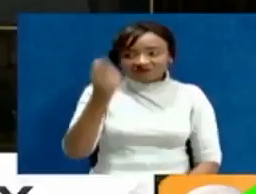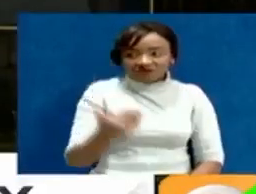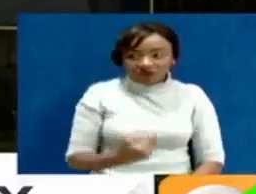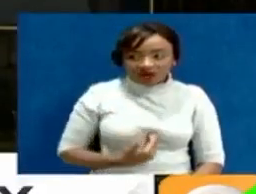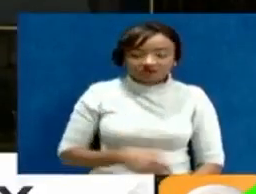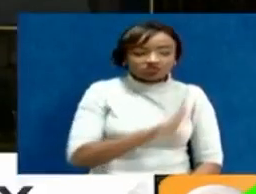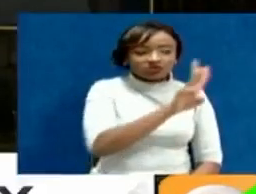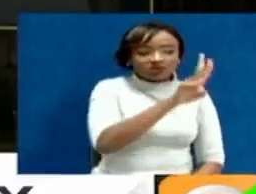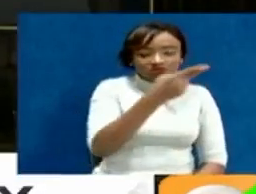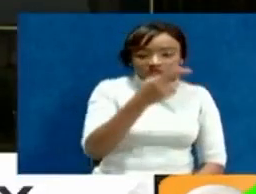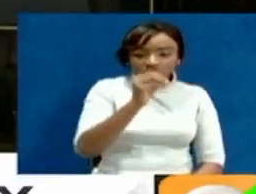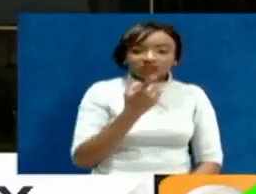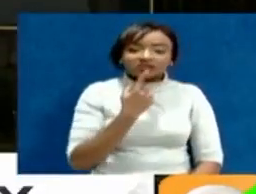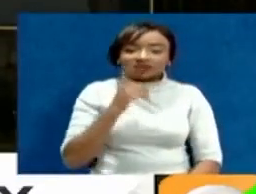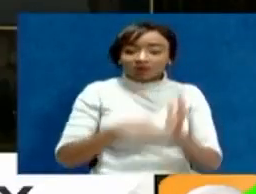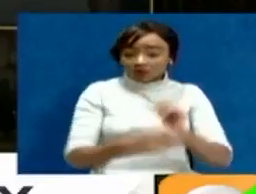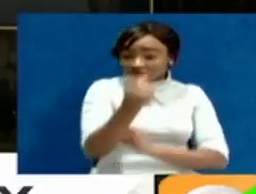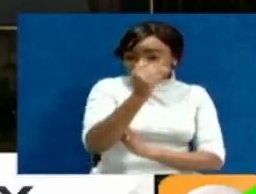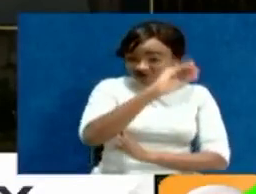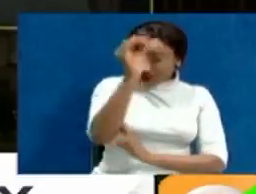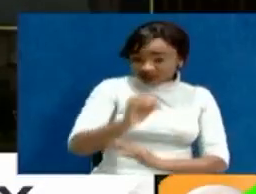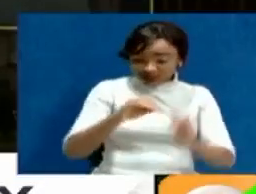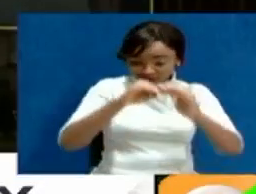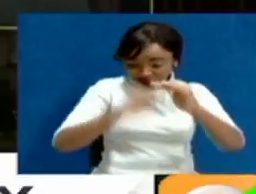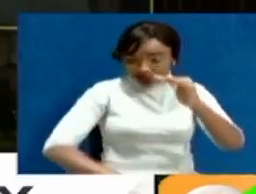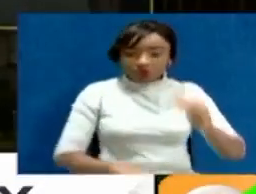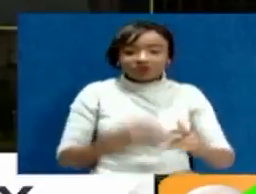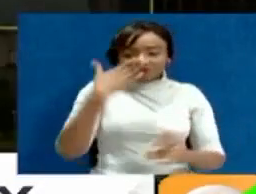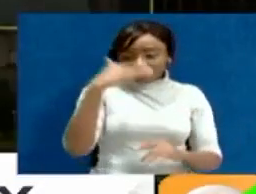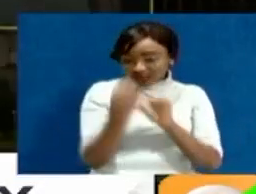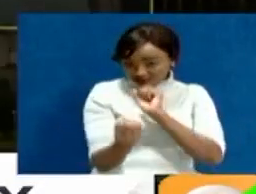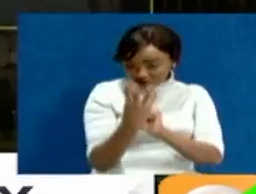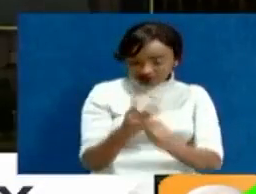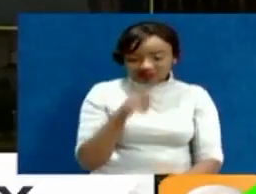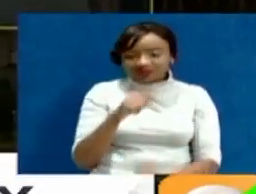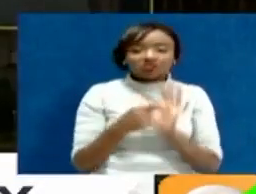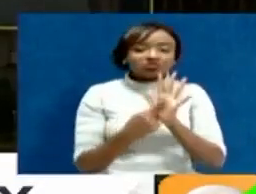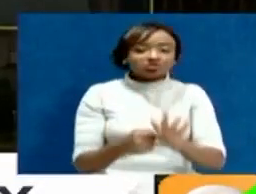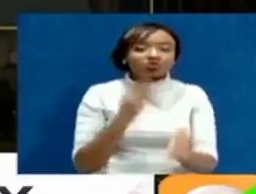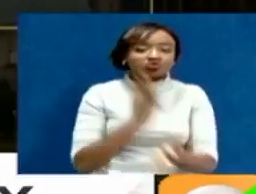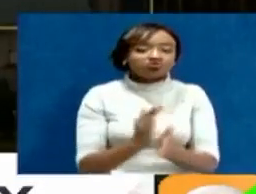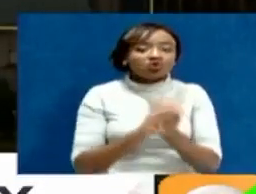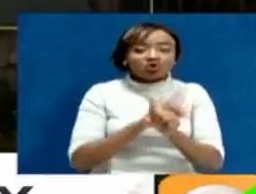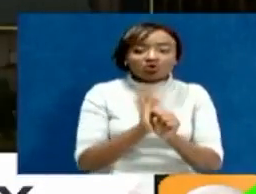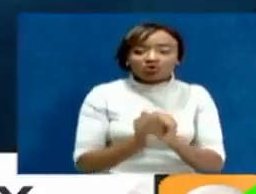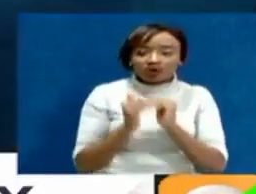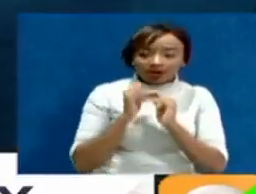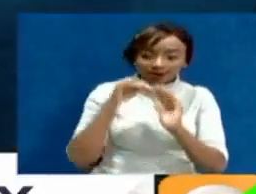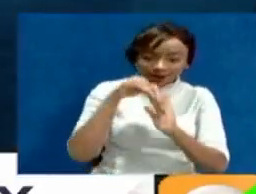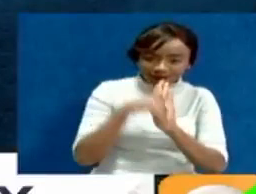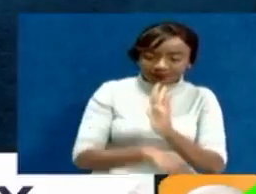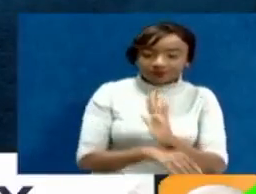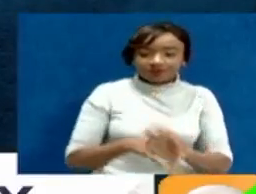a 5% test positivity rate or lower for at least 14 days as a measure of decline in infections.